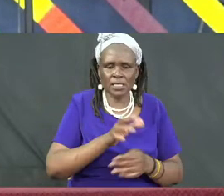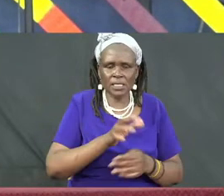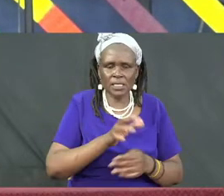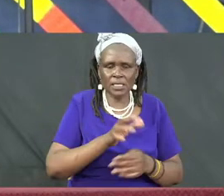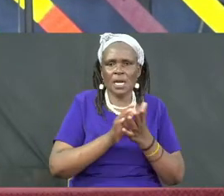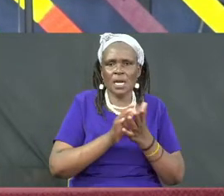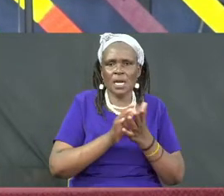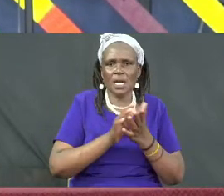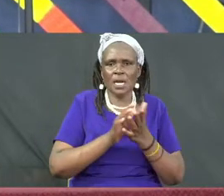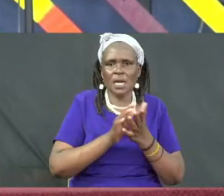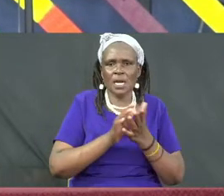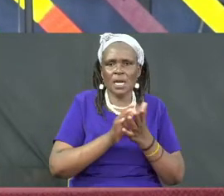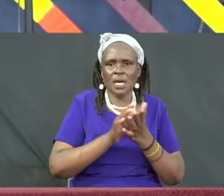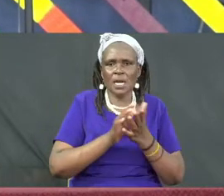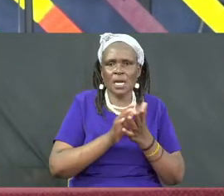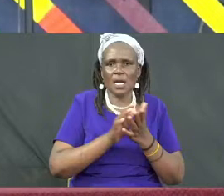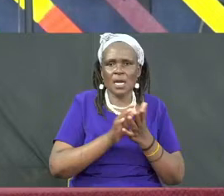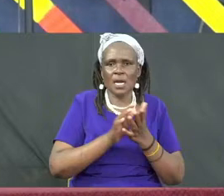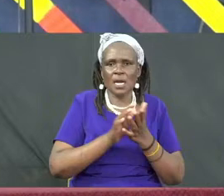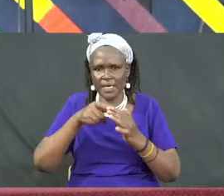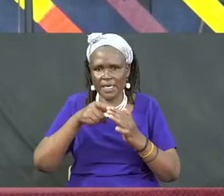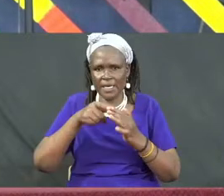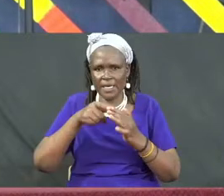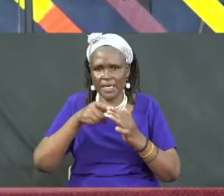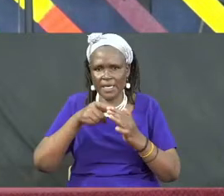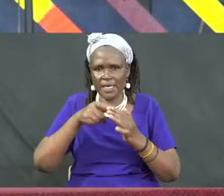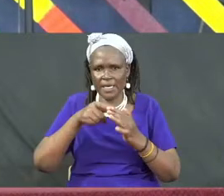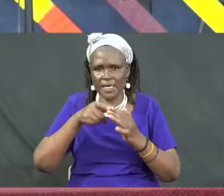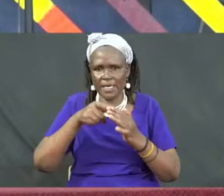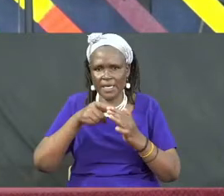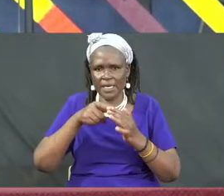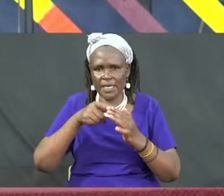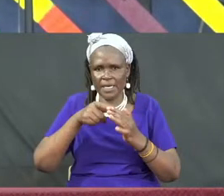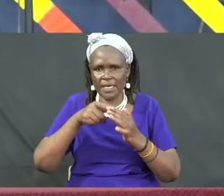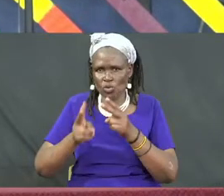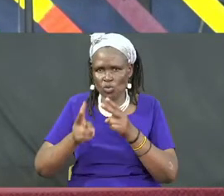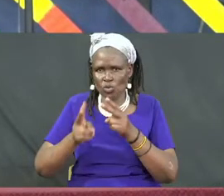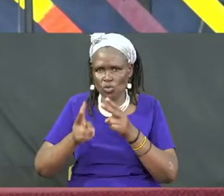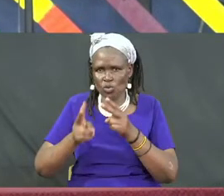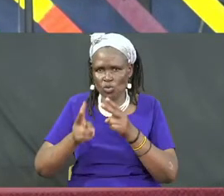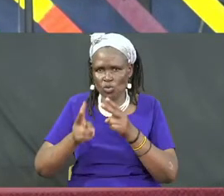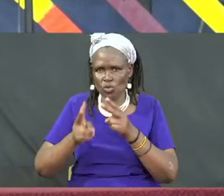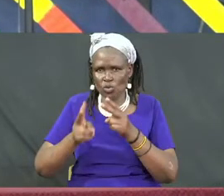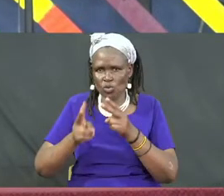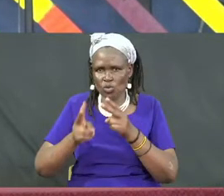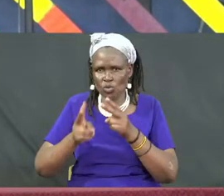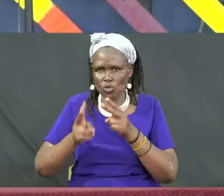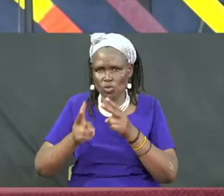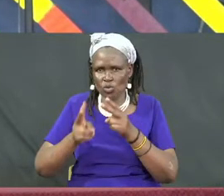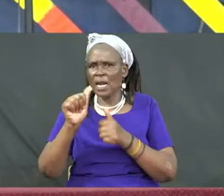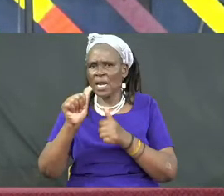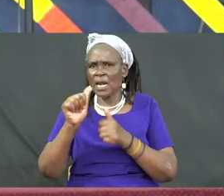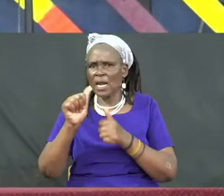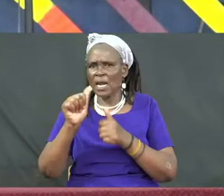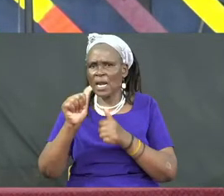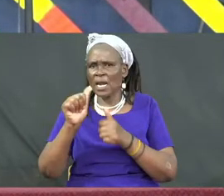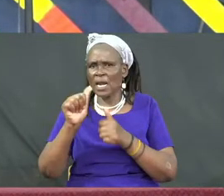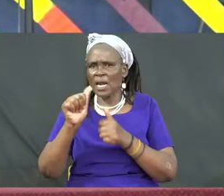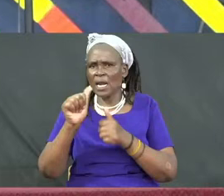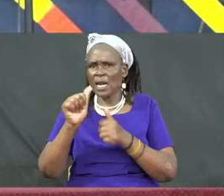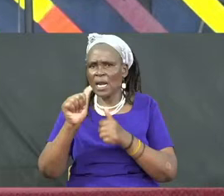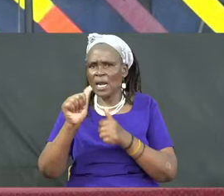blessed. You can check that in Numbers chapter 22, verse 6. But at first, Balaam refuses to go because